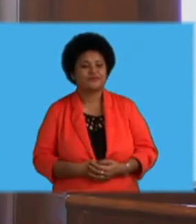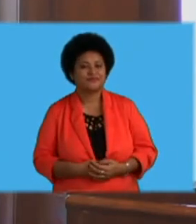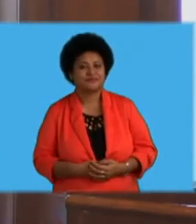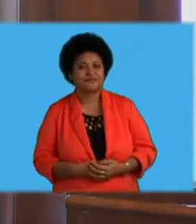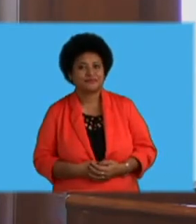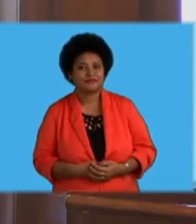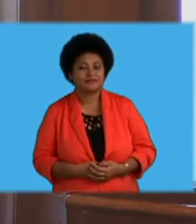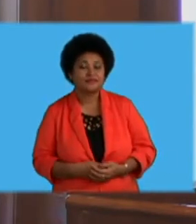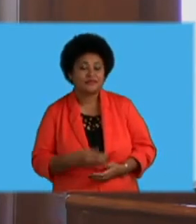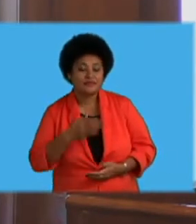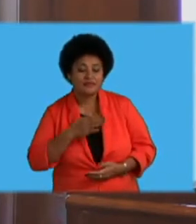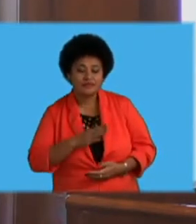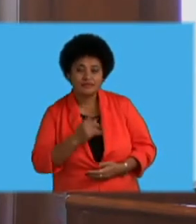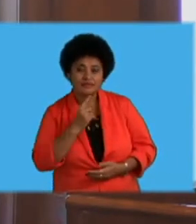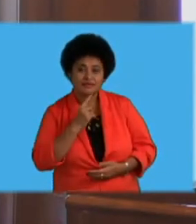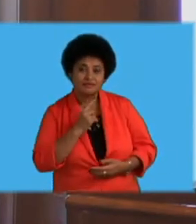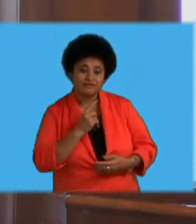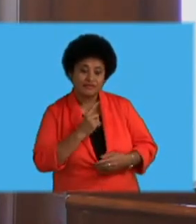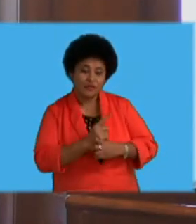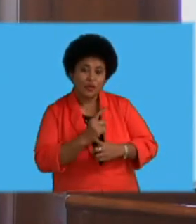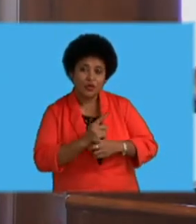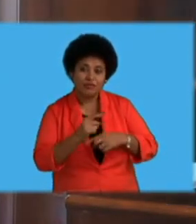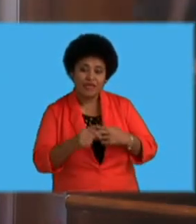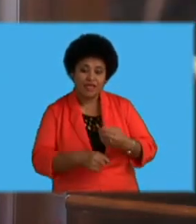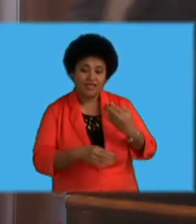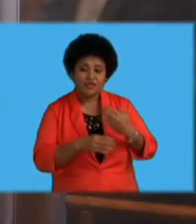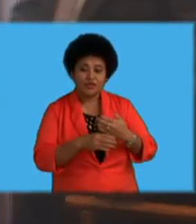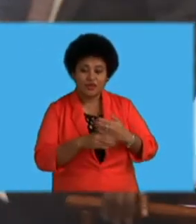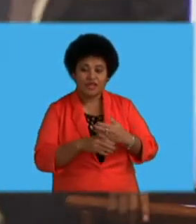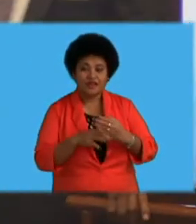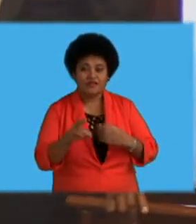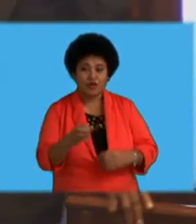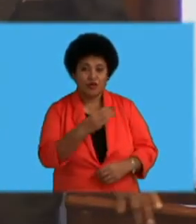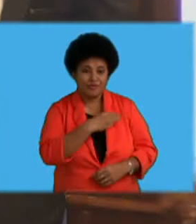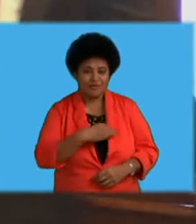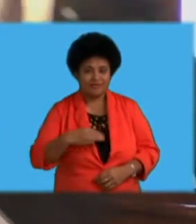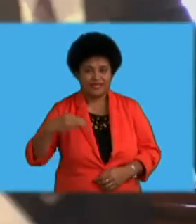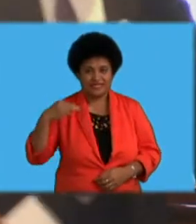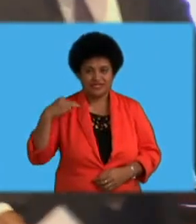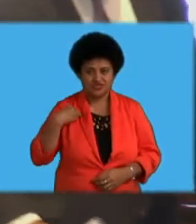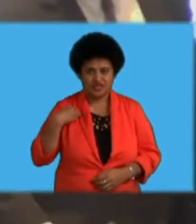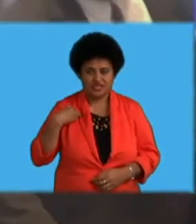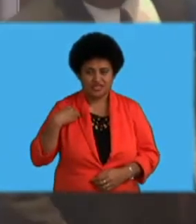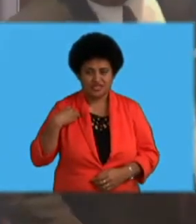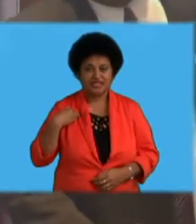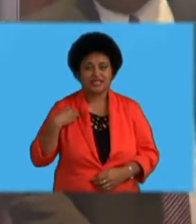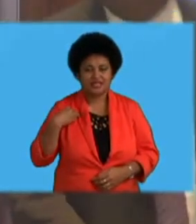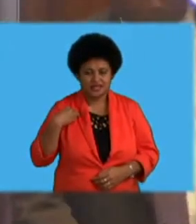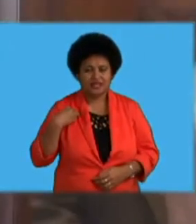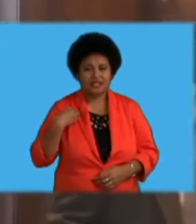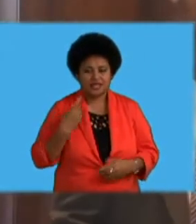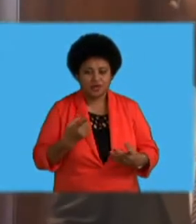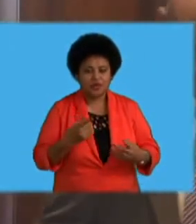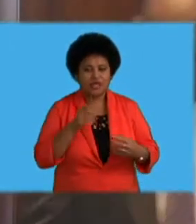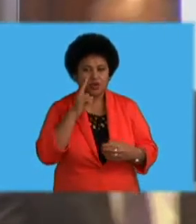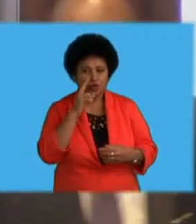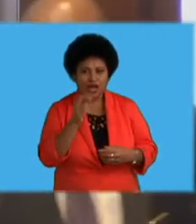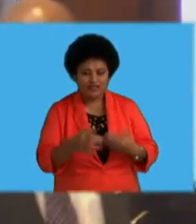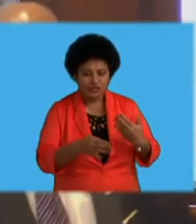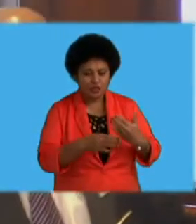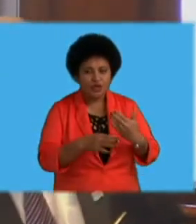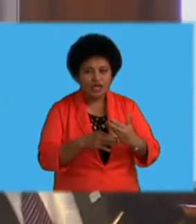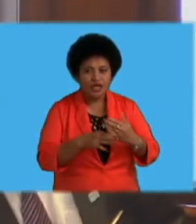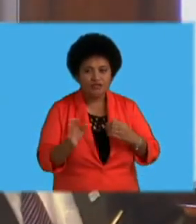to make mention of the work of the Ministry of Lands and Mineral Resources as being the administrators, developers and managers of all